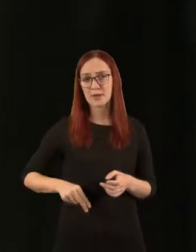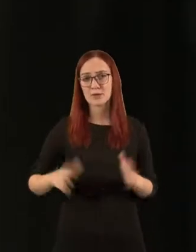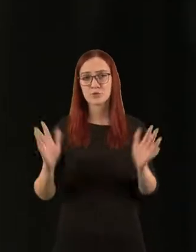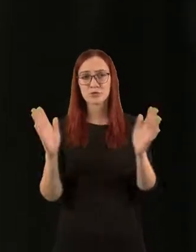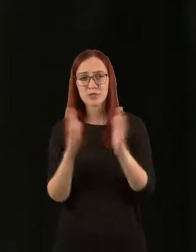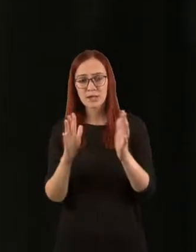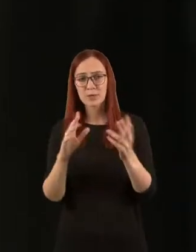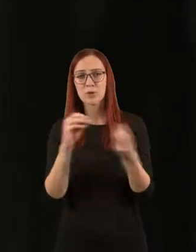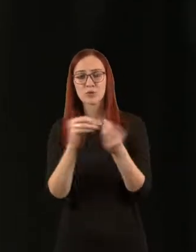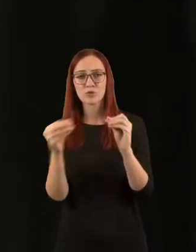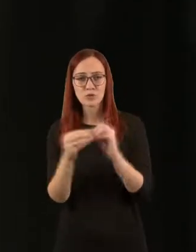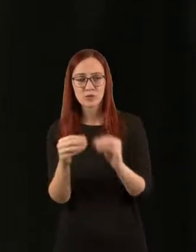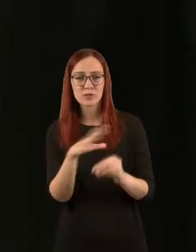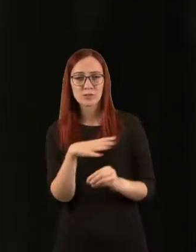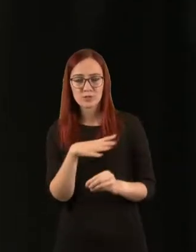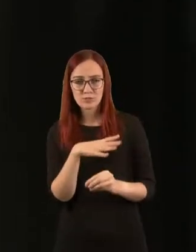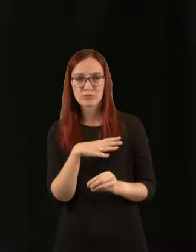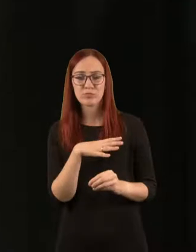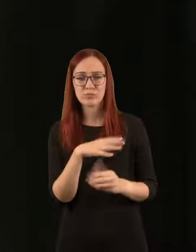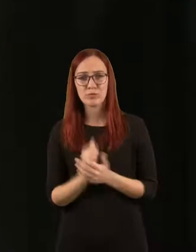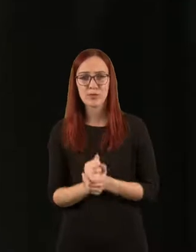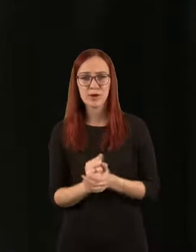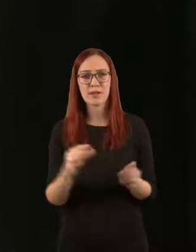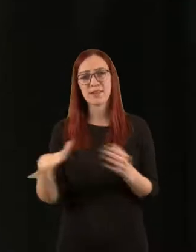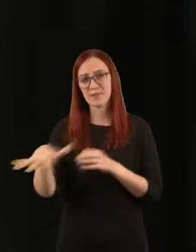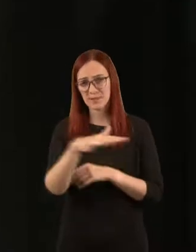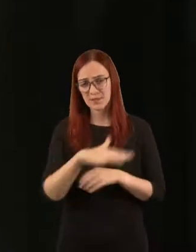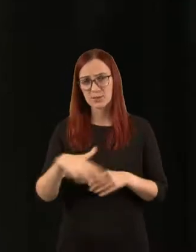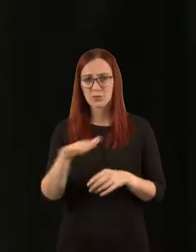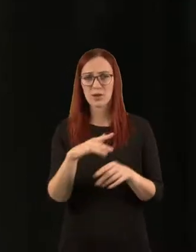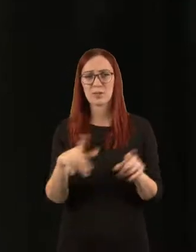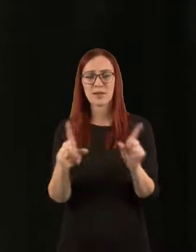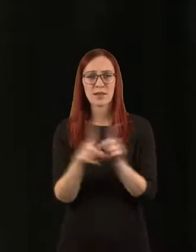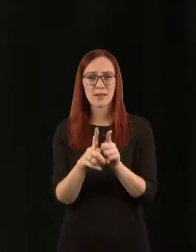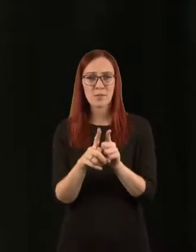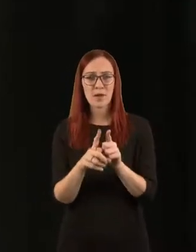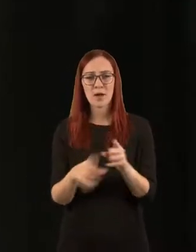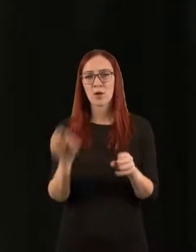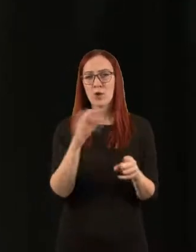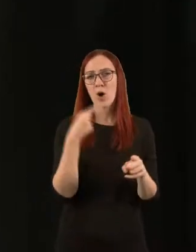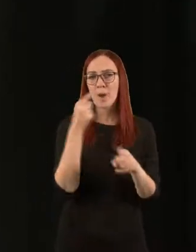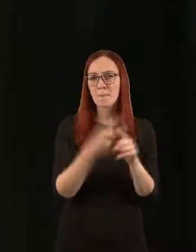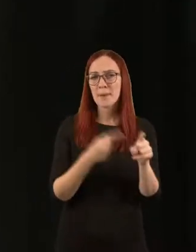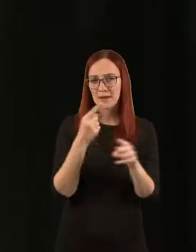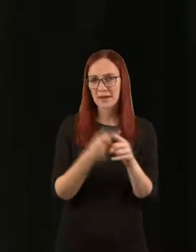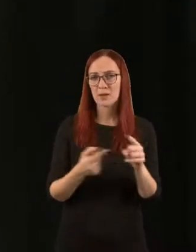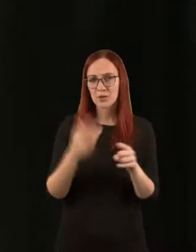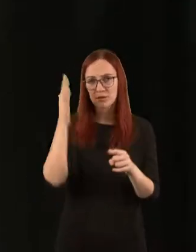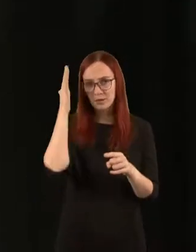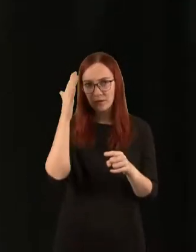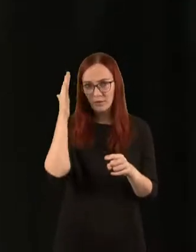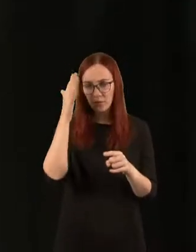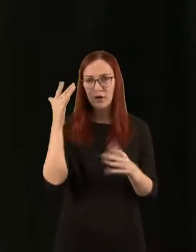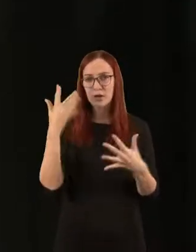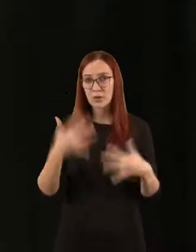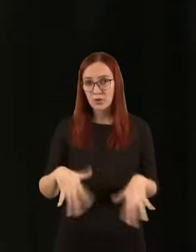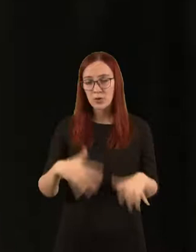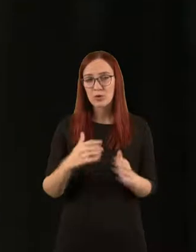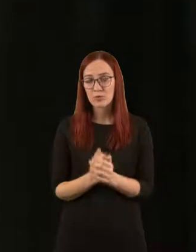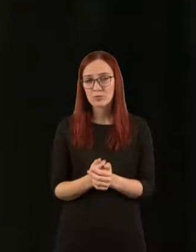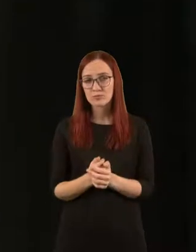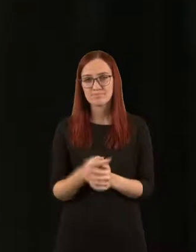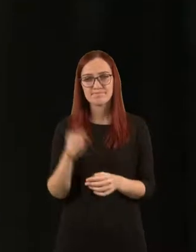society. And after the Paris Agreement, we saw instances that,